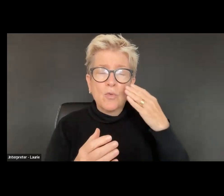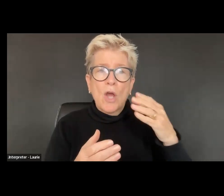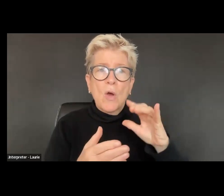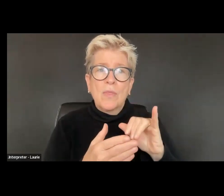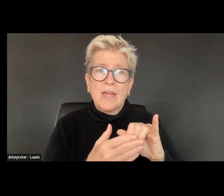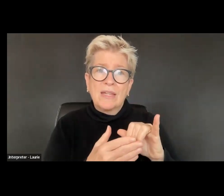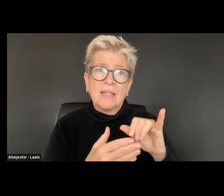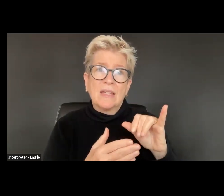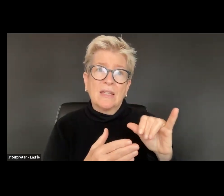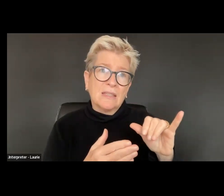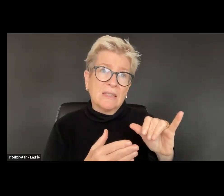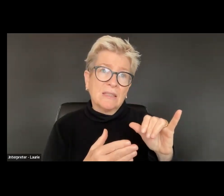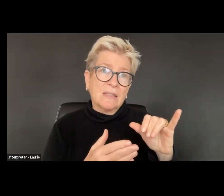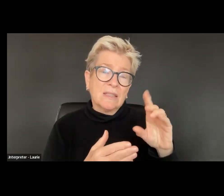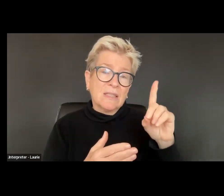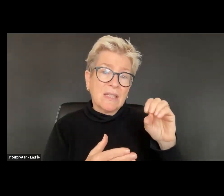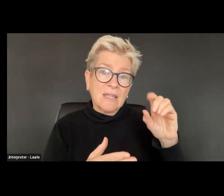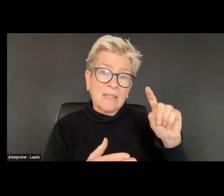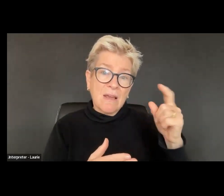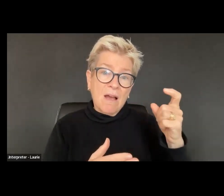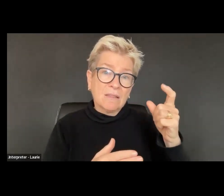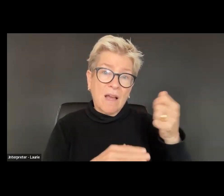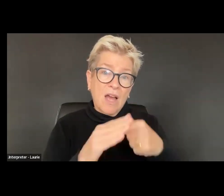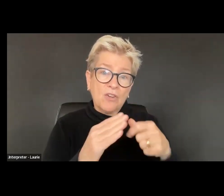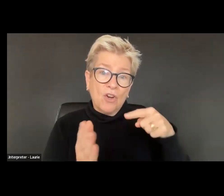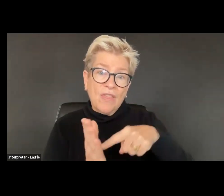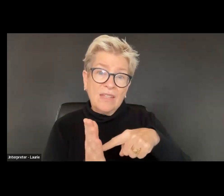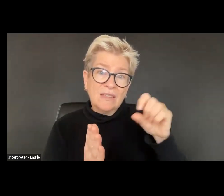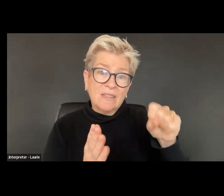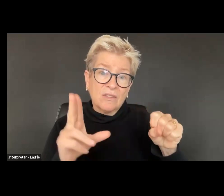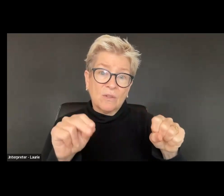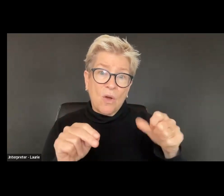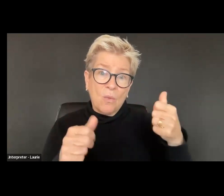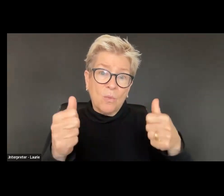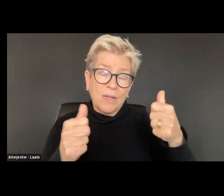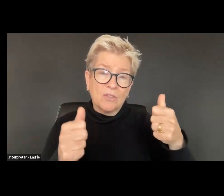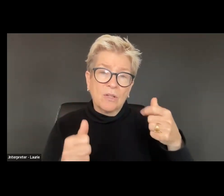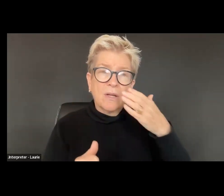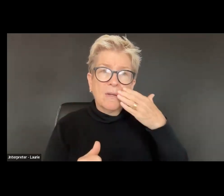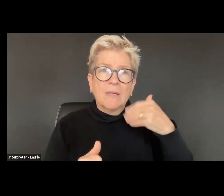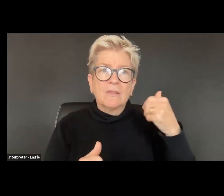part of this or not. Because one of the things that's in here is around